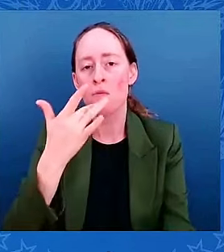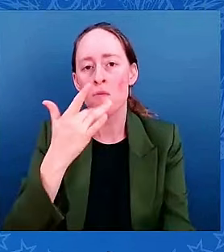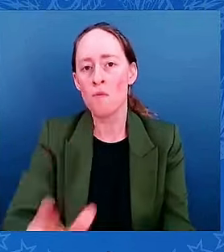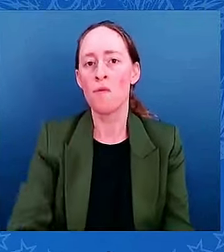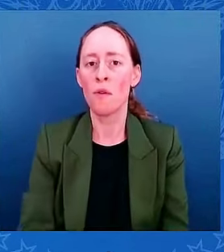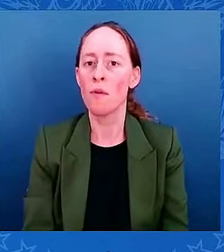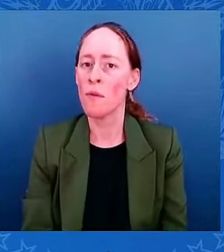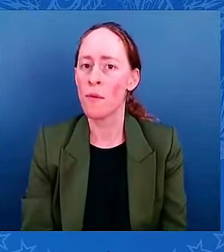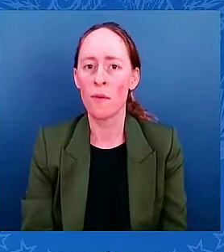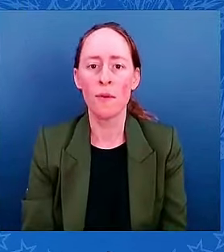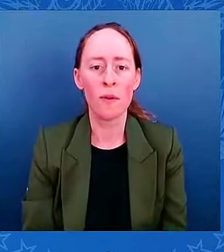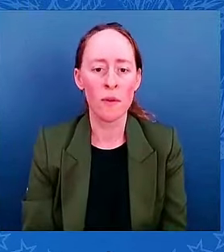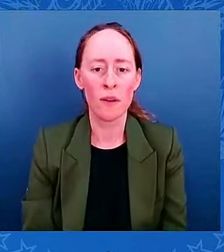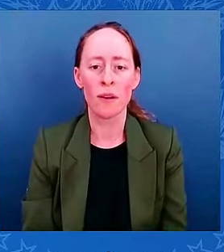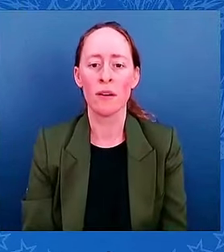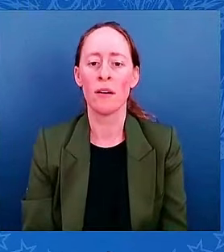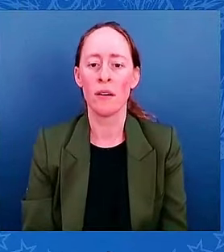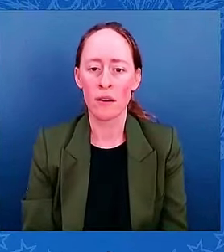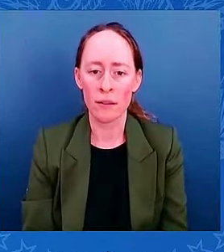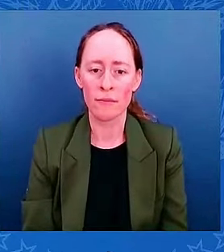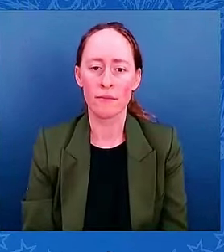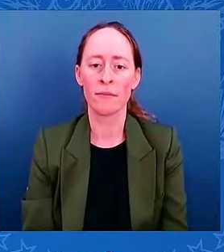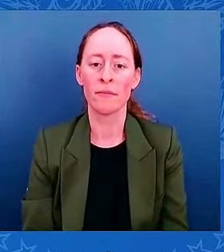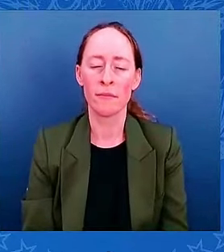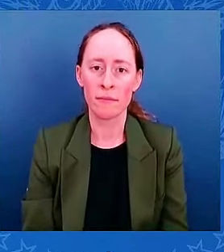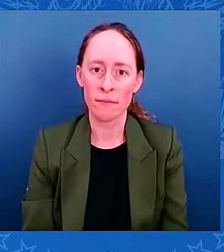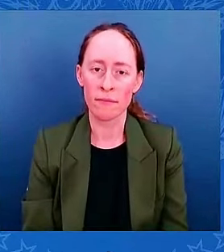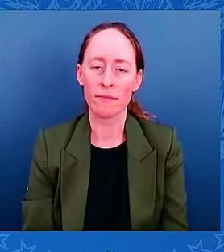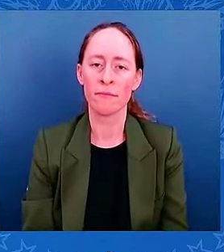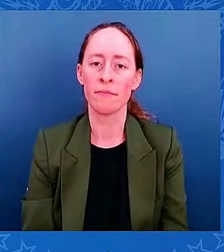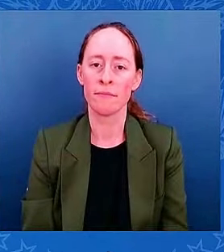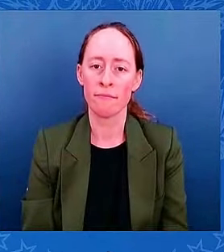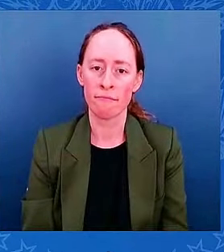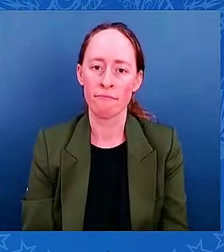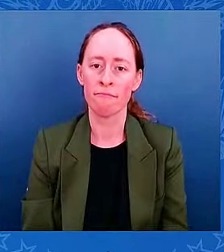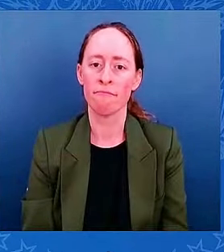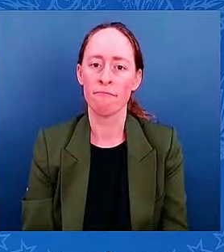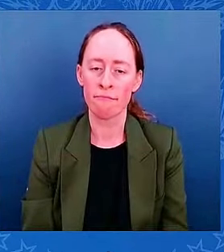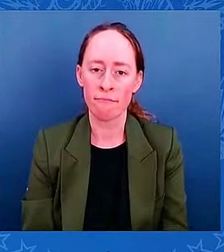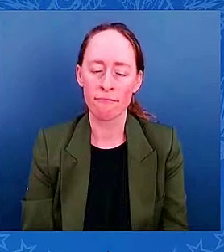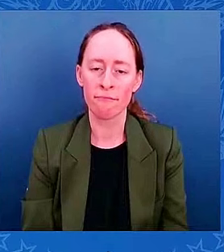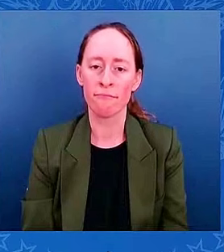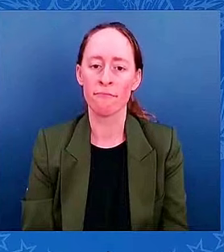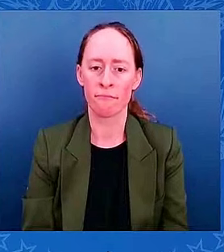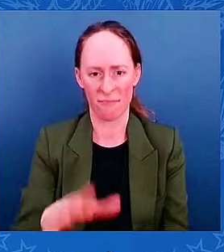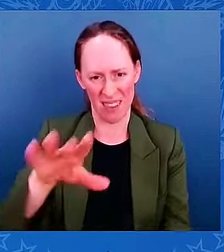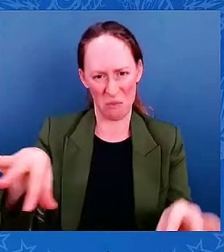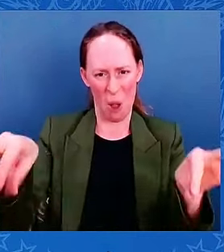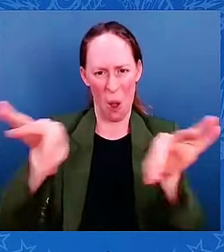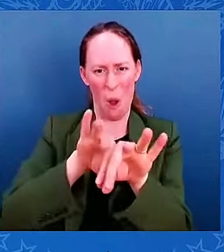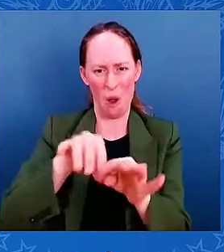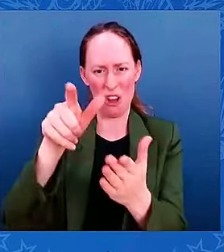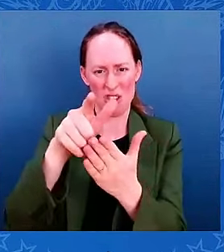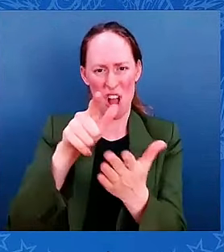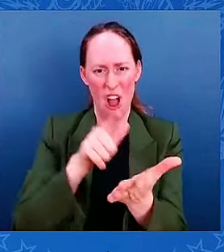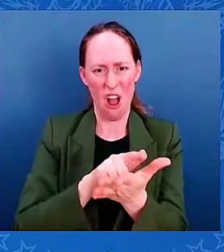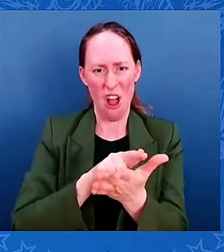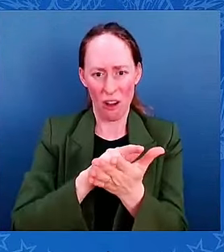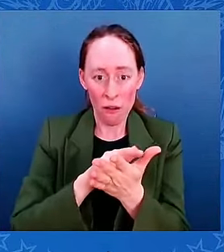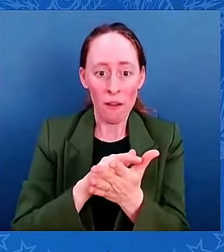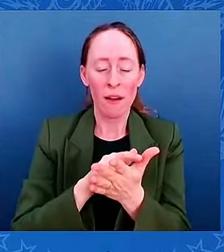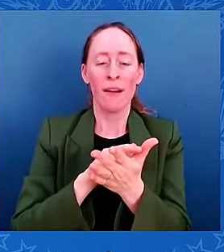I've been talking about it a while, but we followed up with another big deal, as Barack used to kid me about. I call